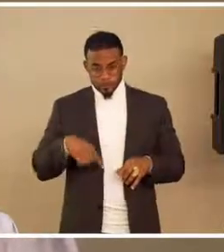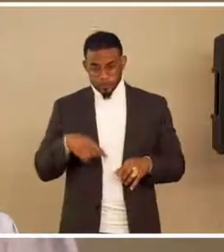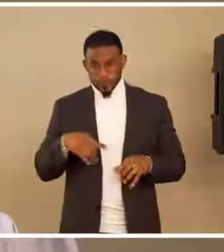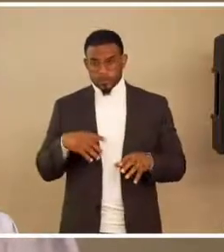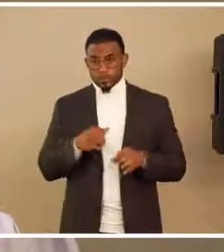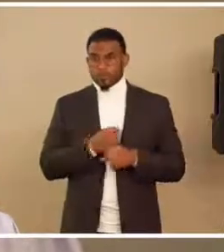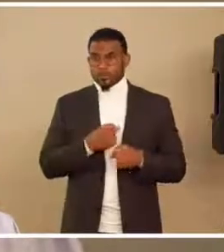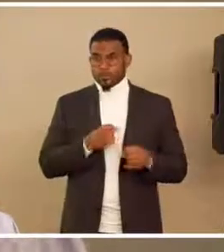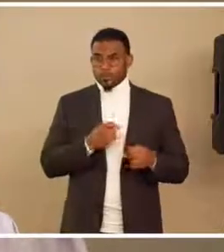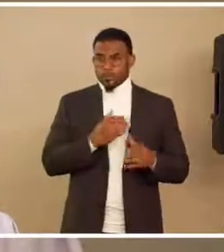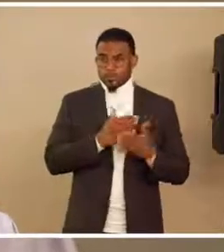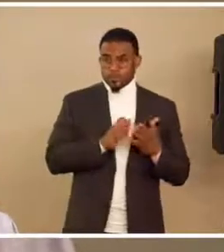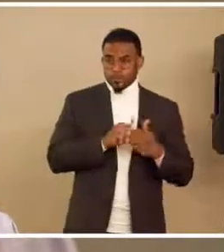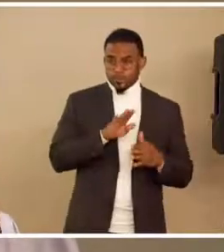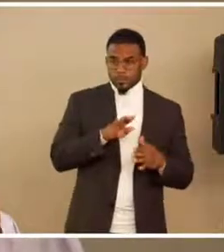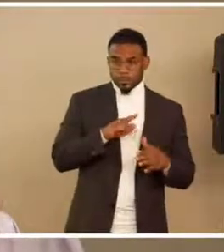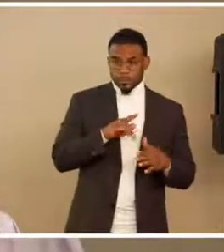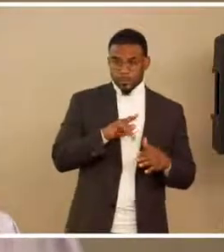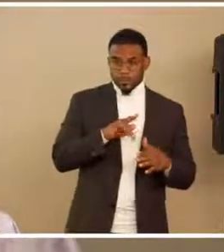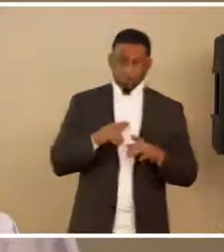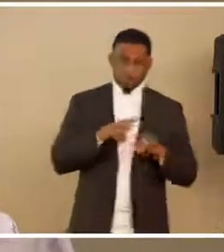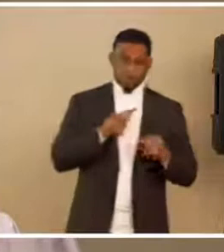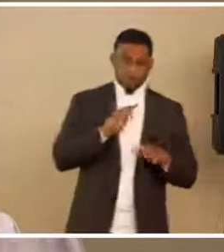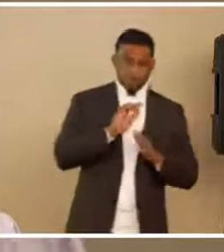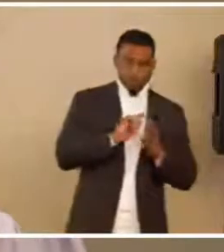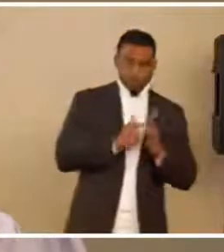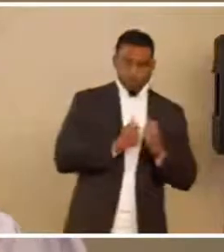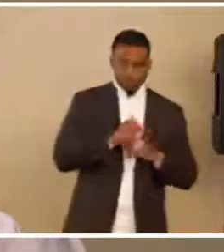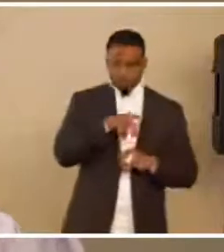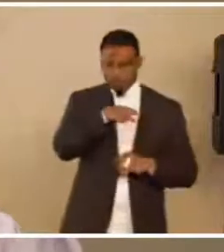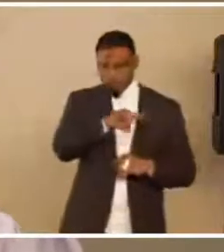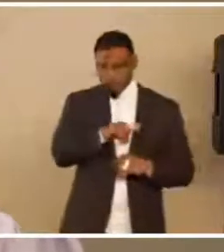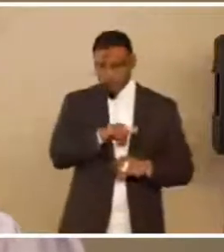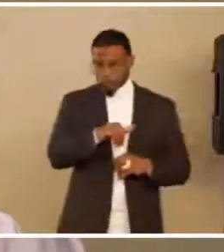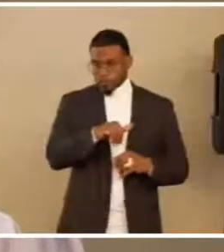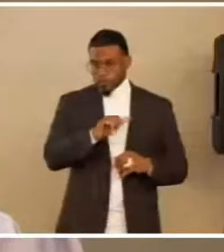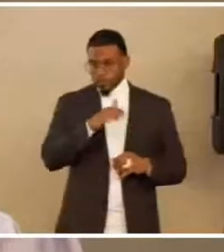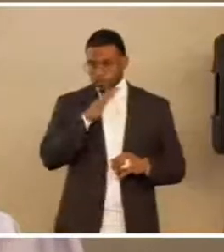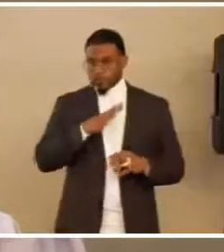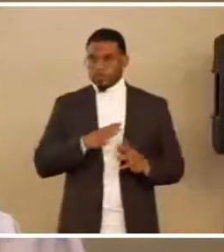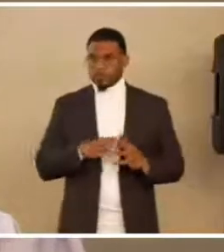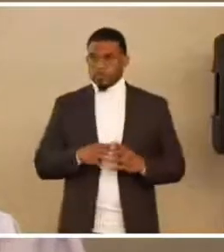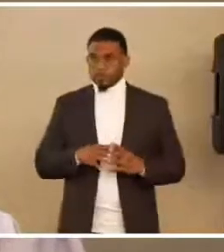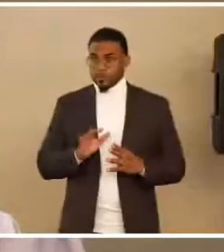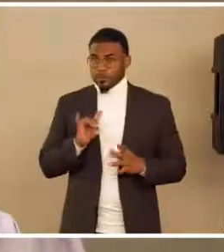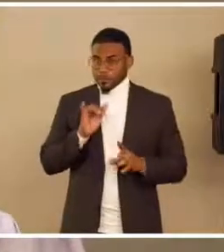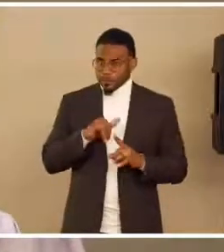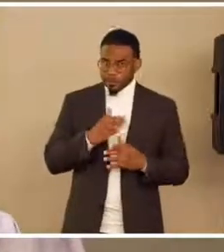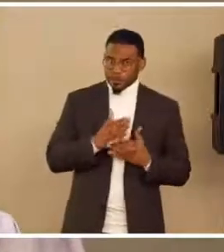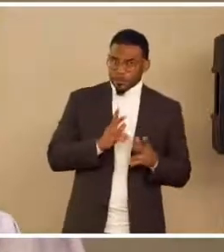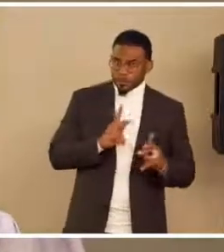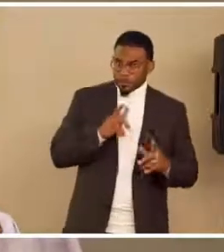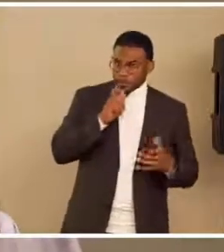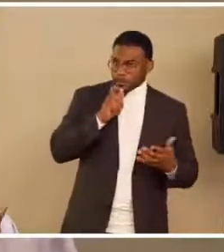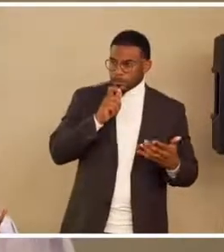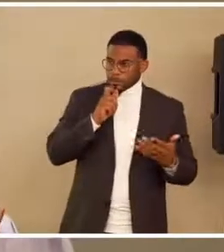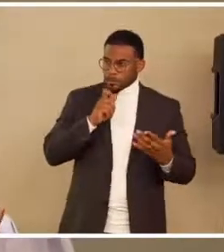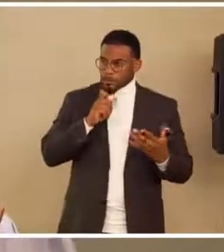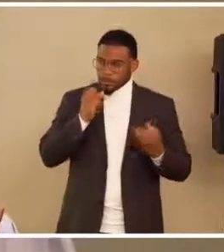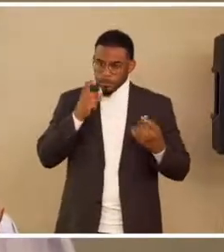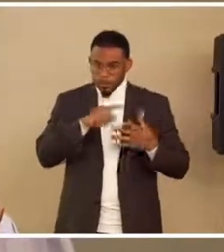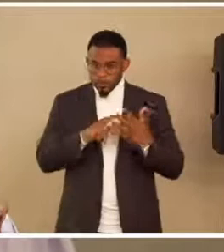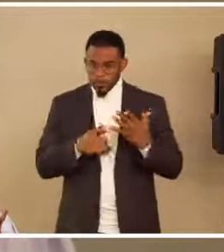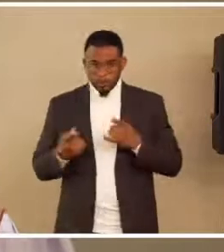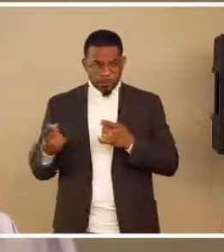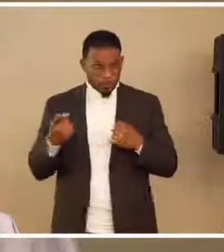get the part in Lea Parker, the TV series with the spy woman. And like, there are some people that many things